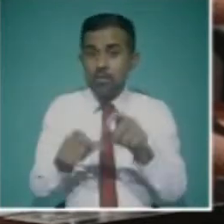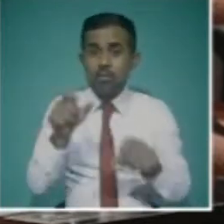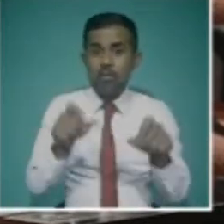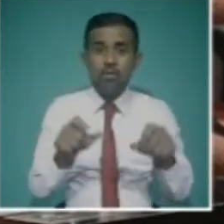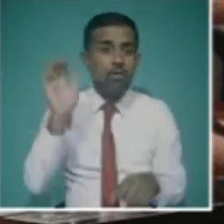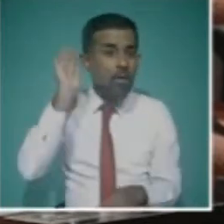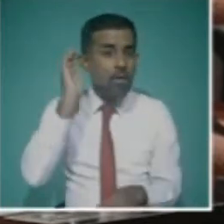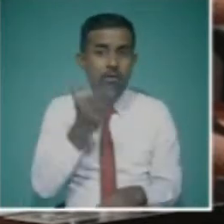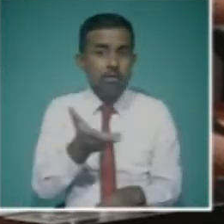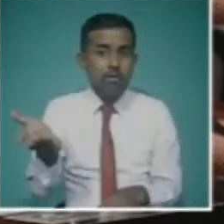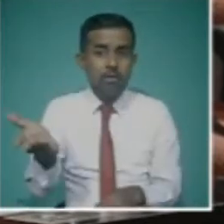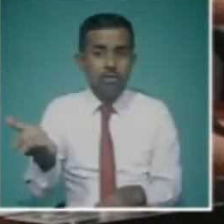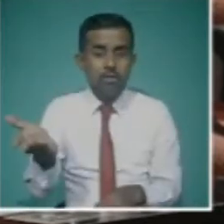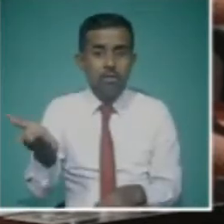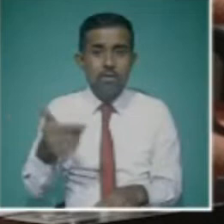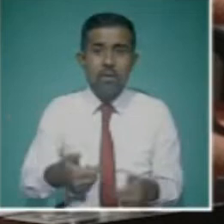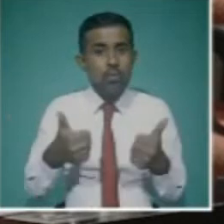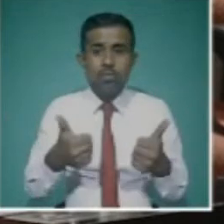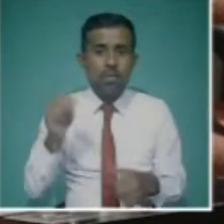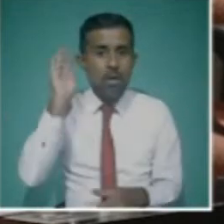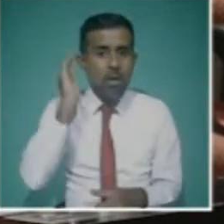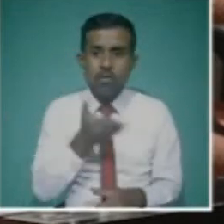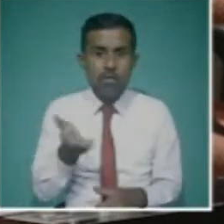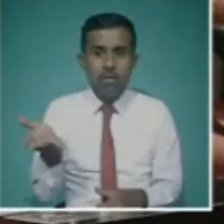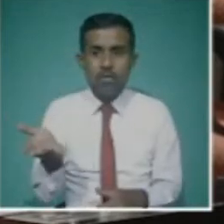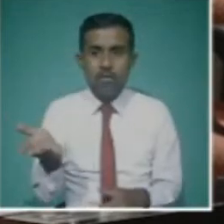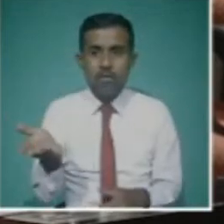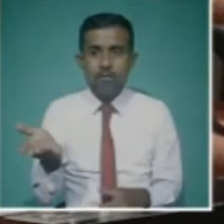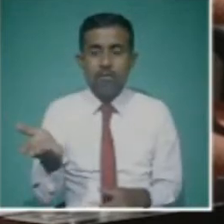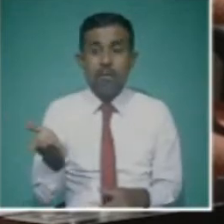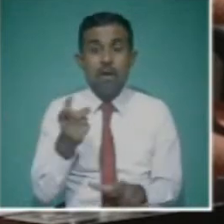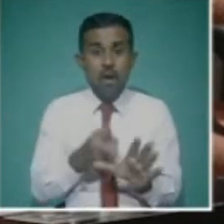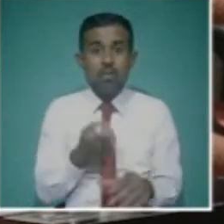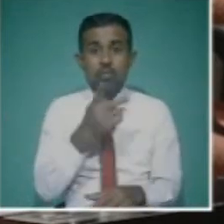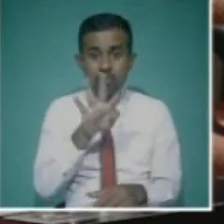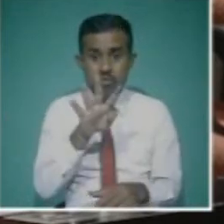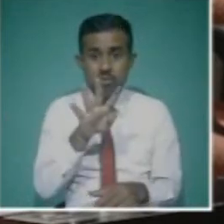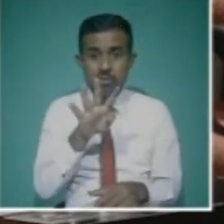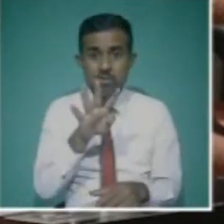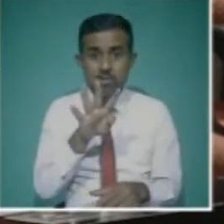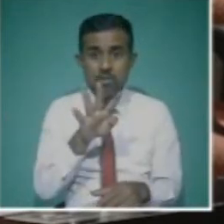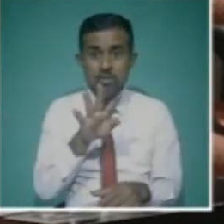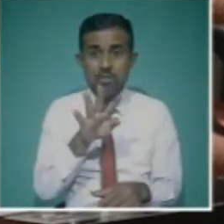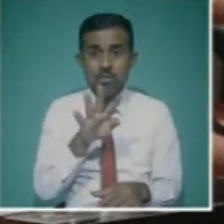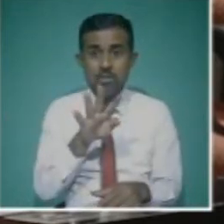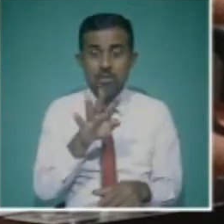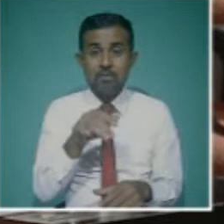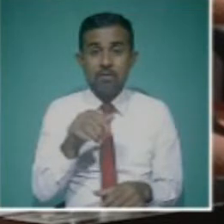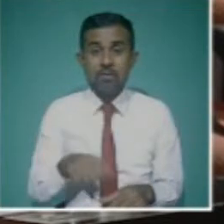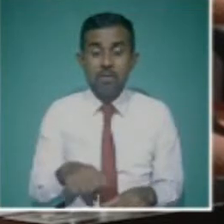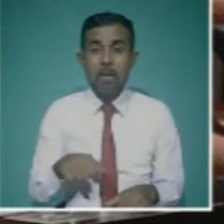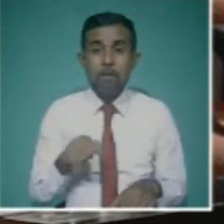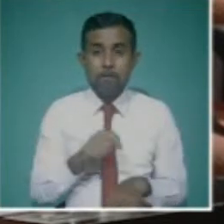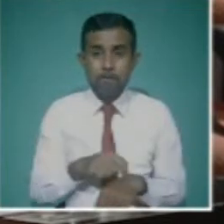whether they are in a better place than 14 years ago, and I say this with respect and